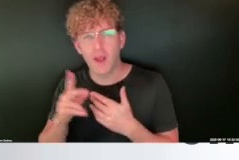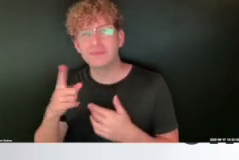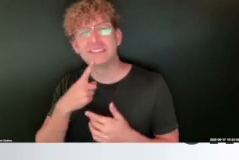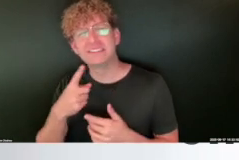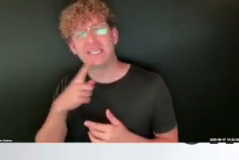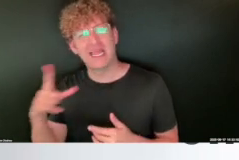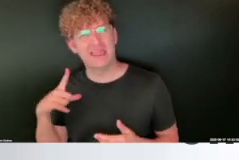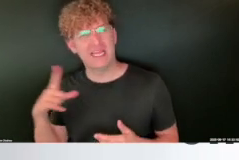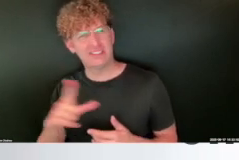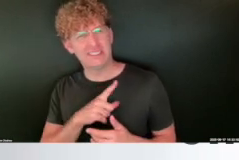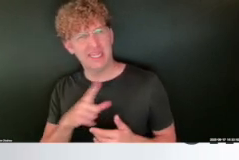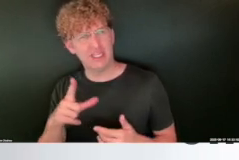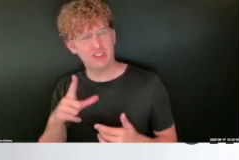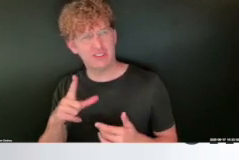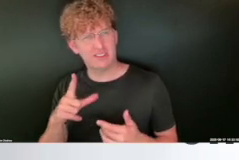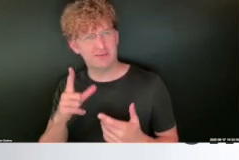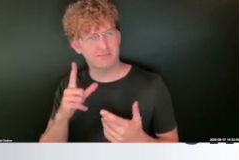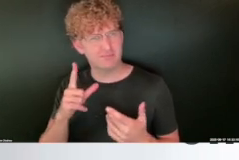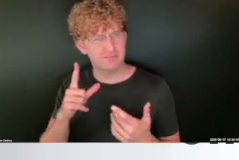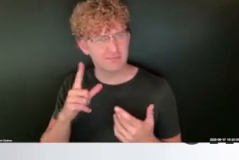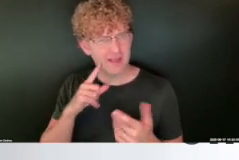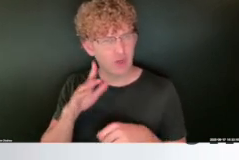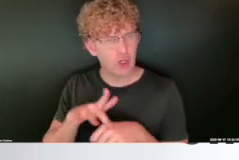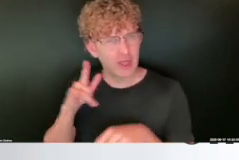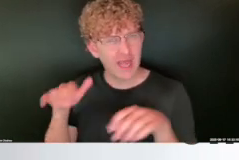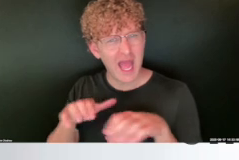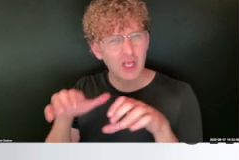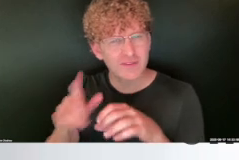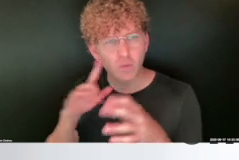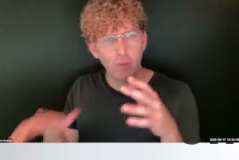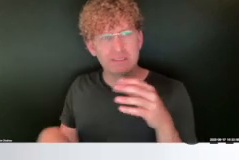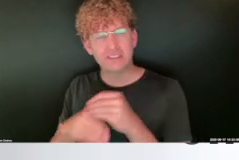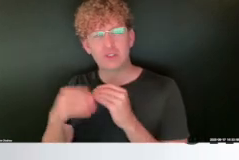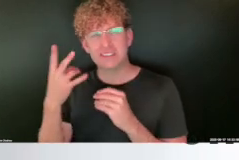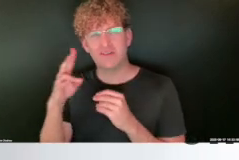for regional Clean Cars for All programs. What is the funding source for this?